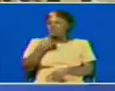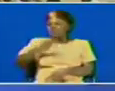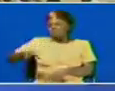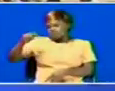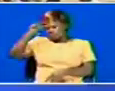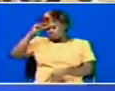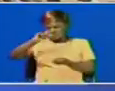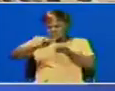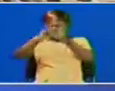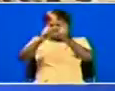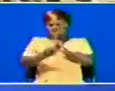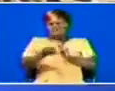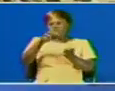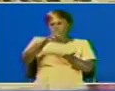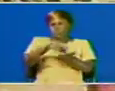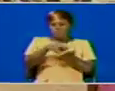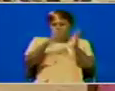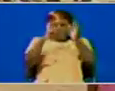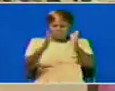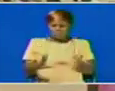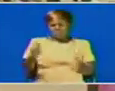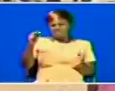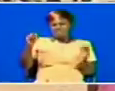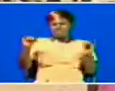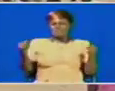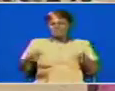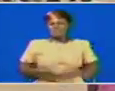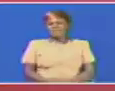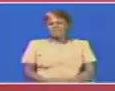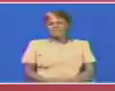Government is changing the situation. Agnes Penda, KTN News.